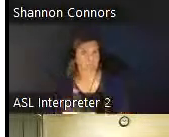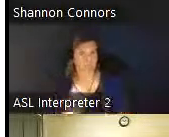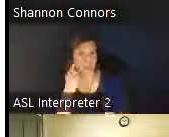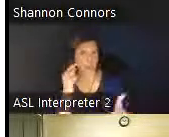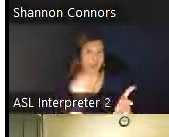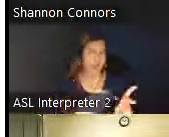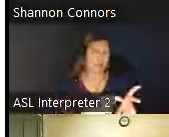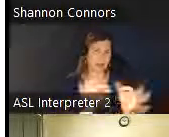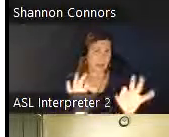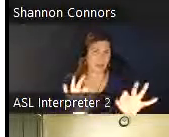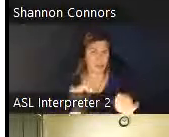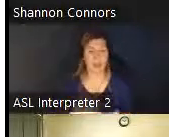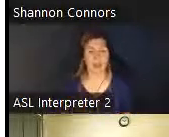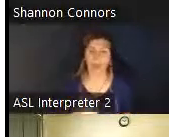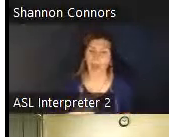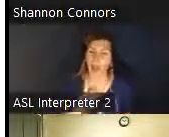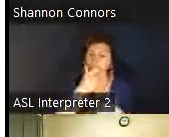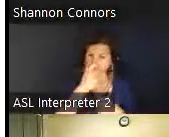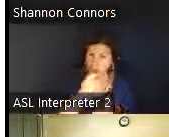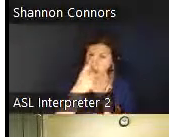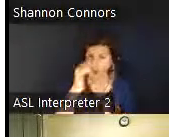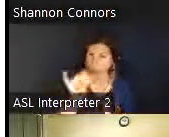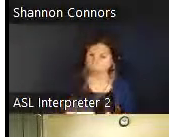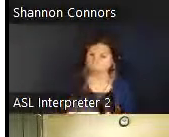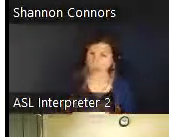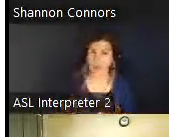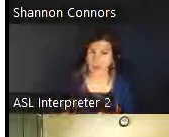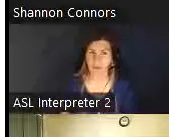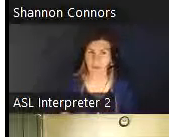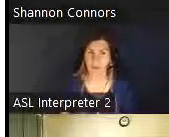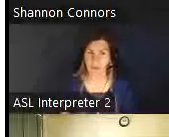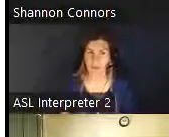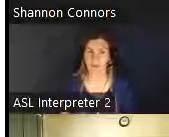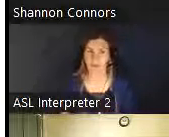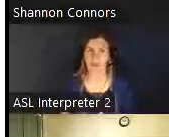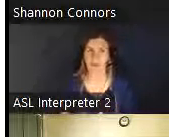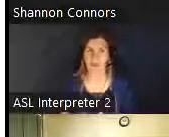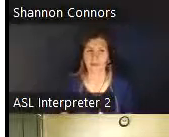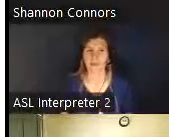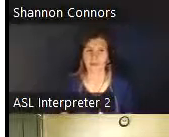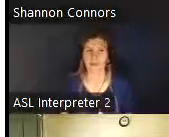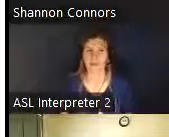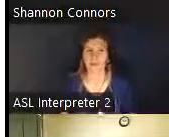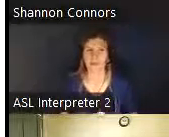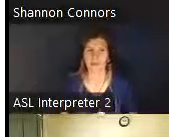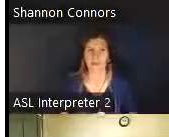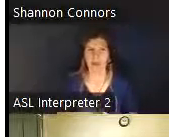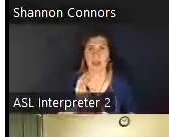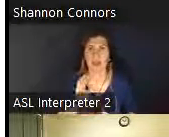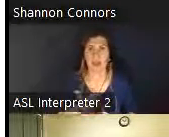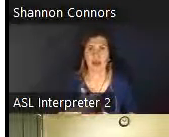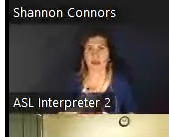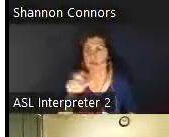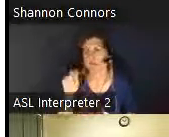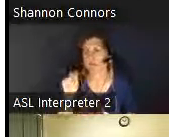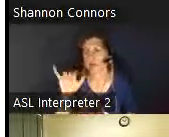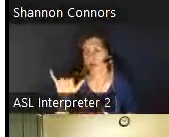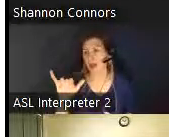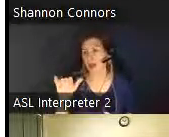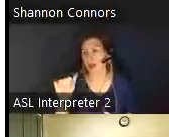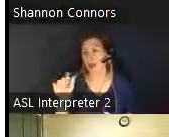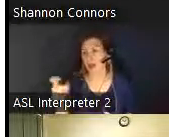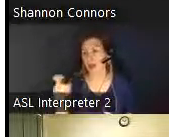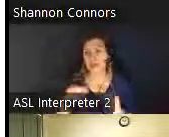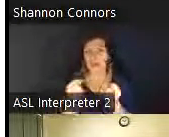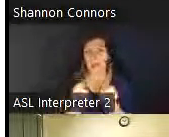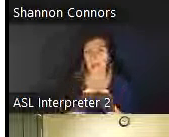So I would be interested in that for starters. I will say that our NIAX team, we do have some